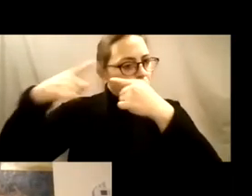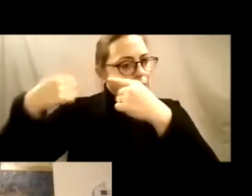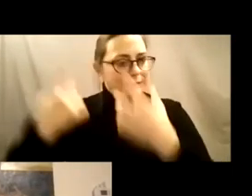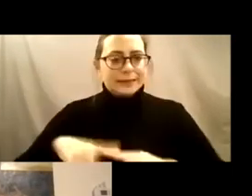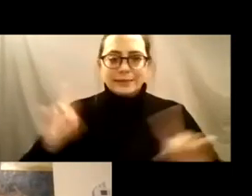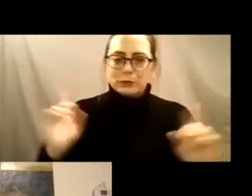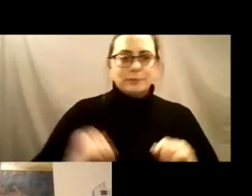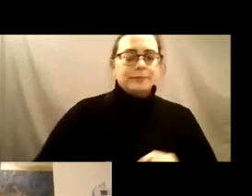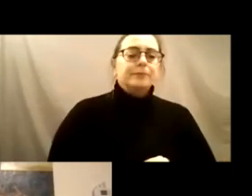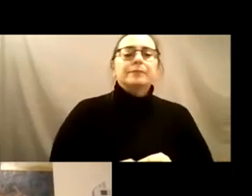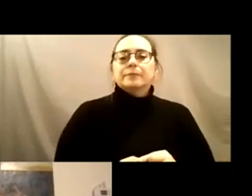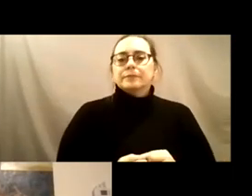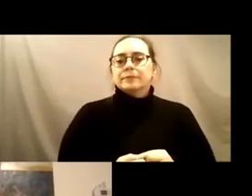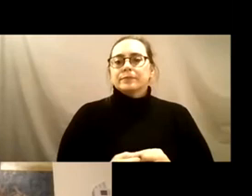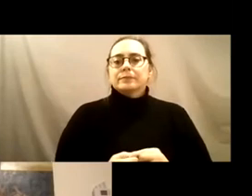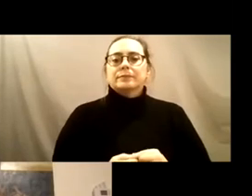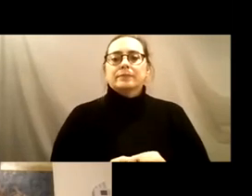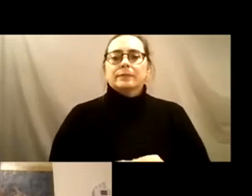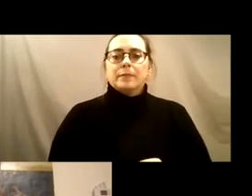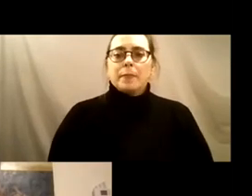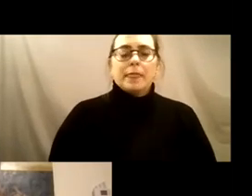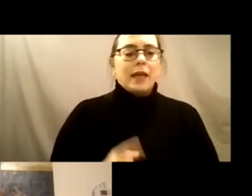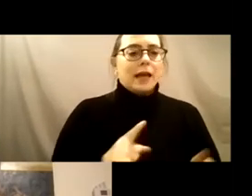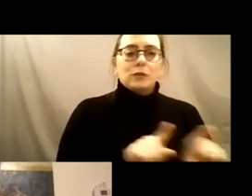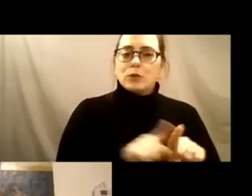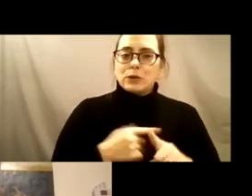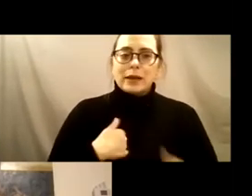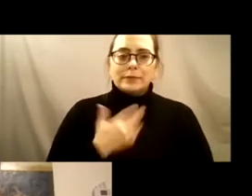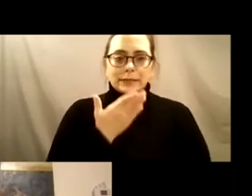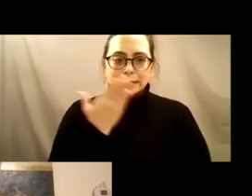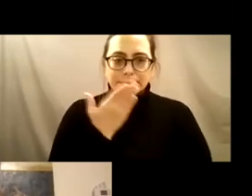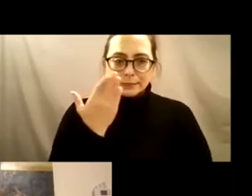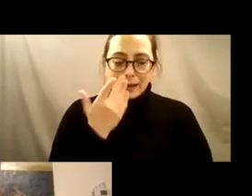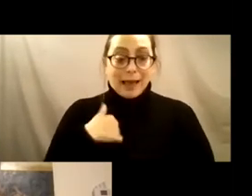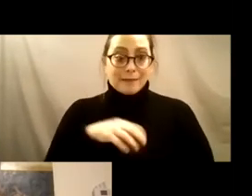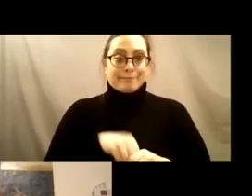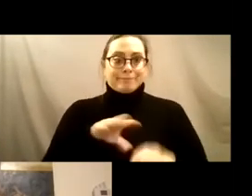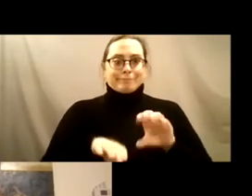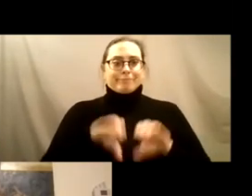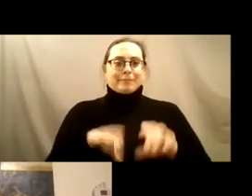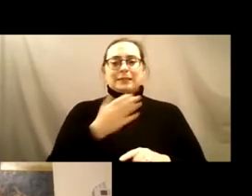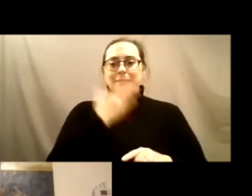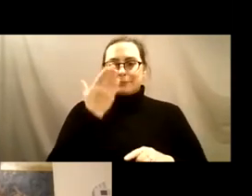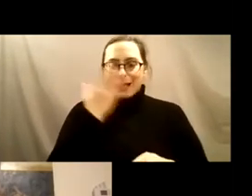I also have this thing about smell. I had that in my message. And then Ted